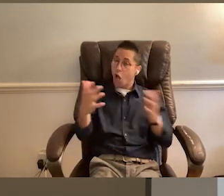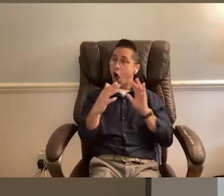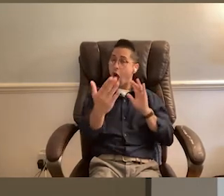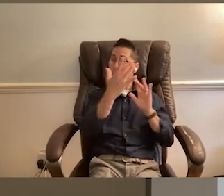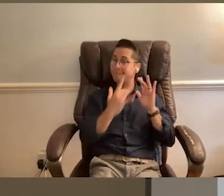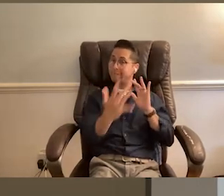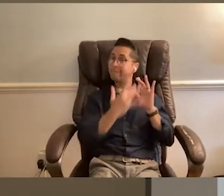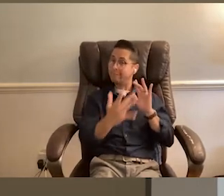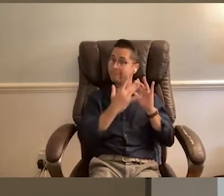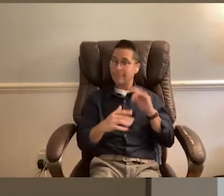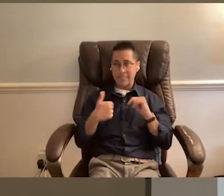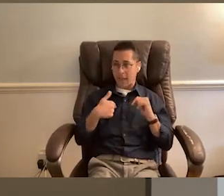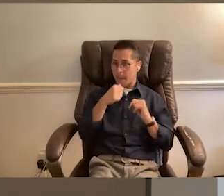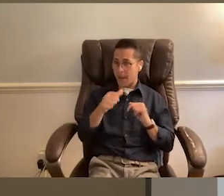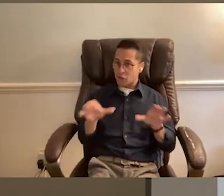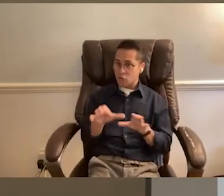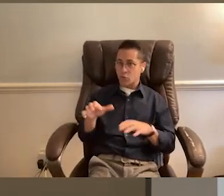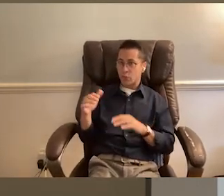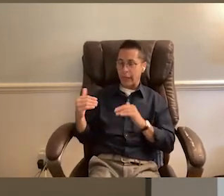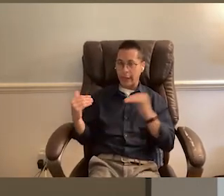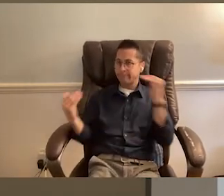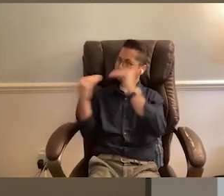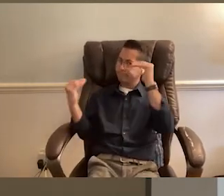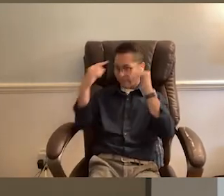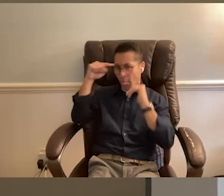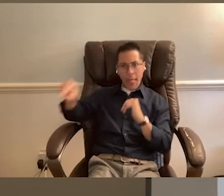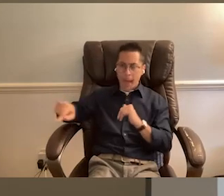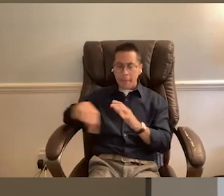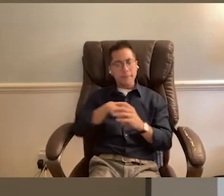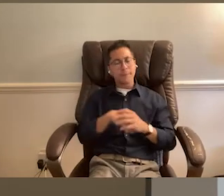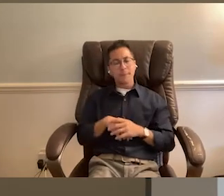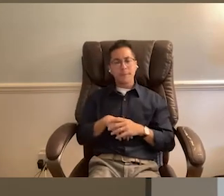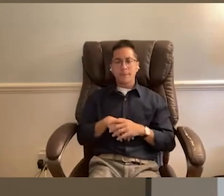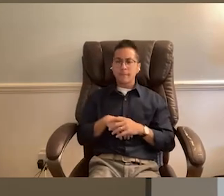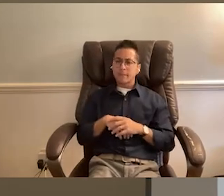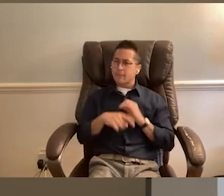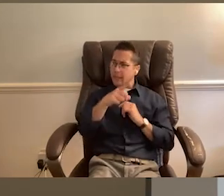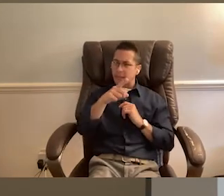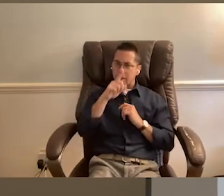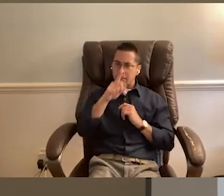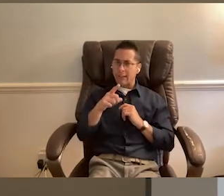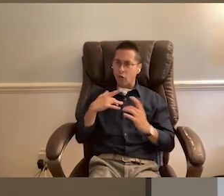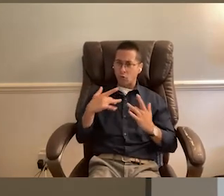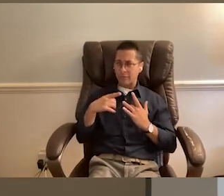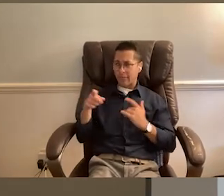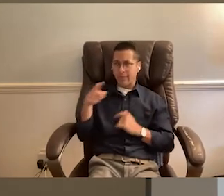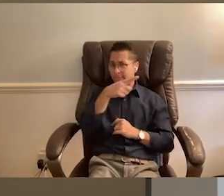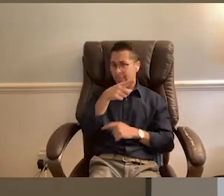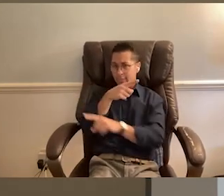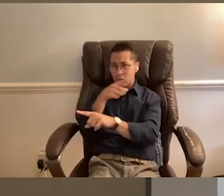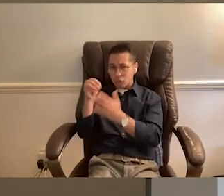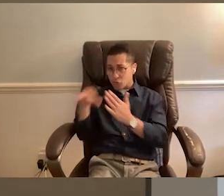want to participate, now they're participating, kind of thing. This is the second professor, this is the one I was talking about,